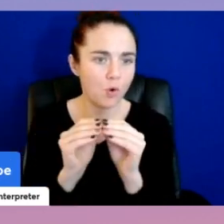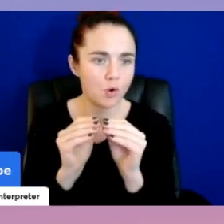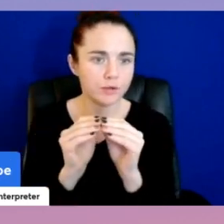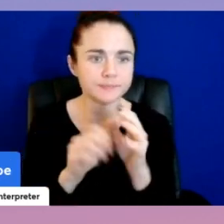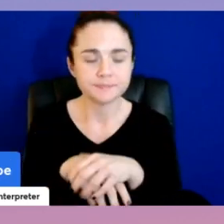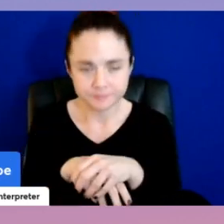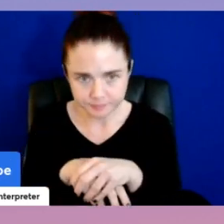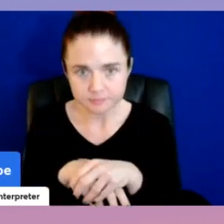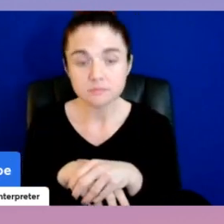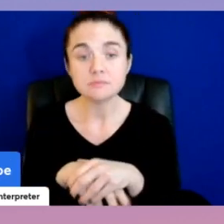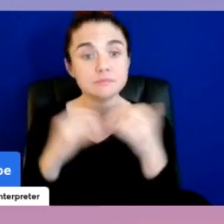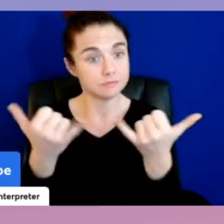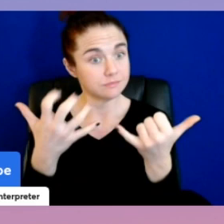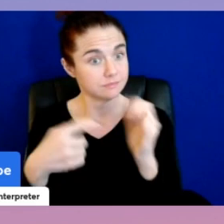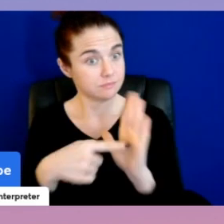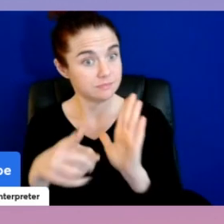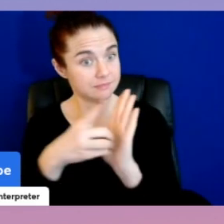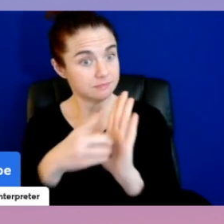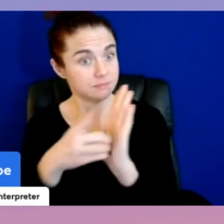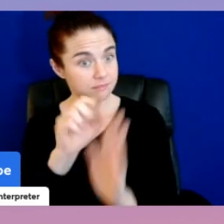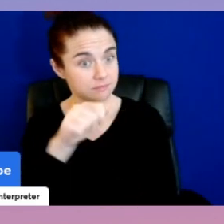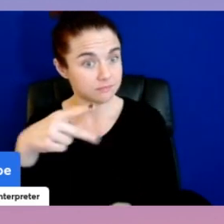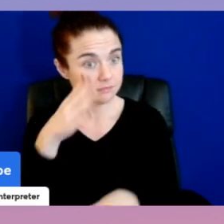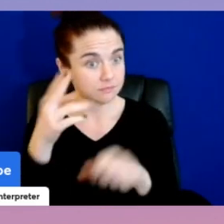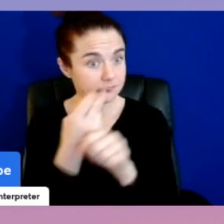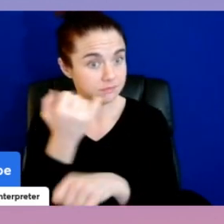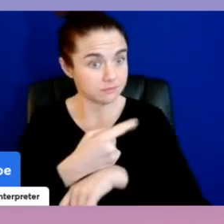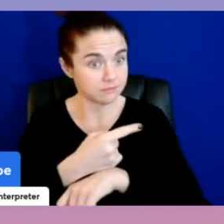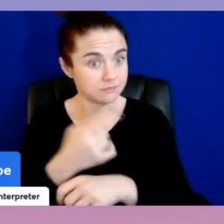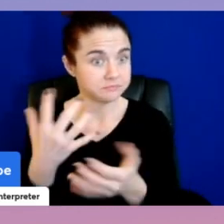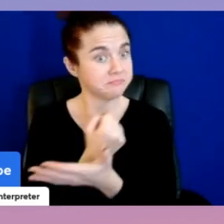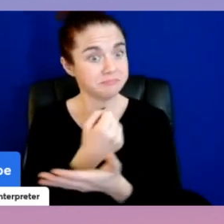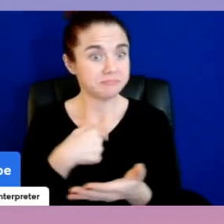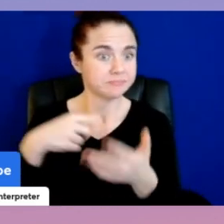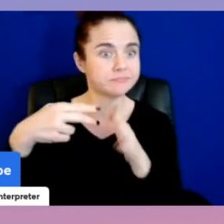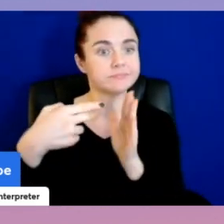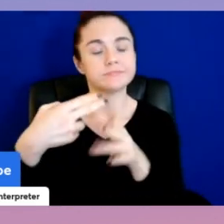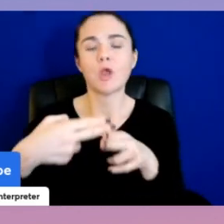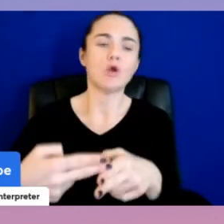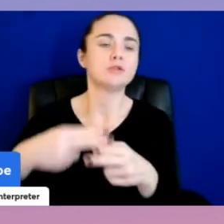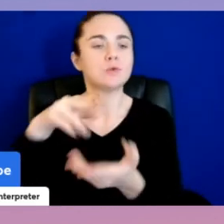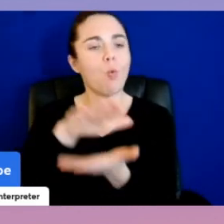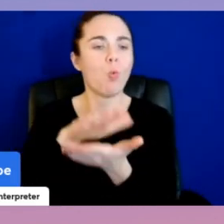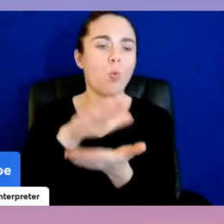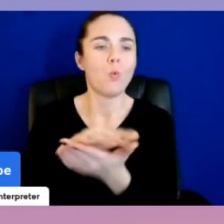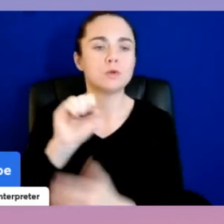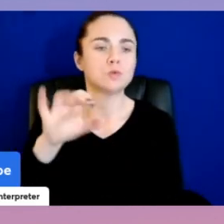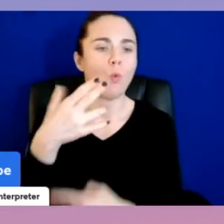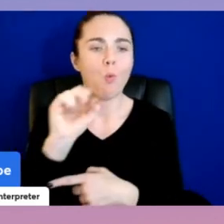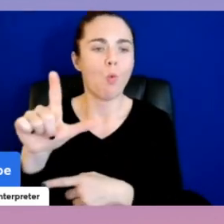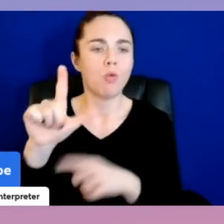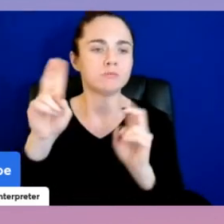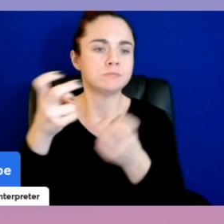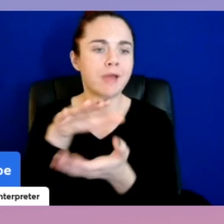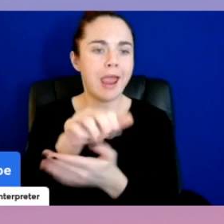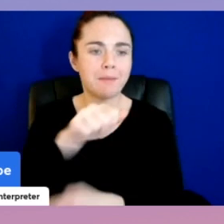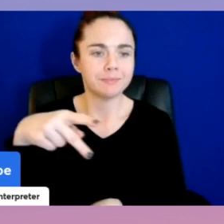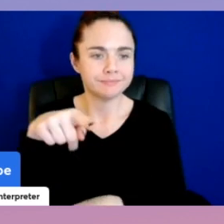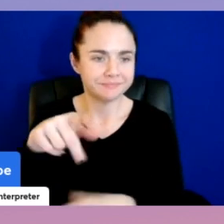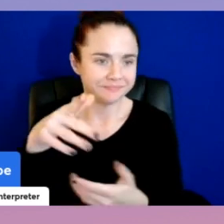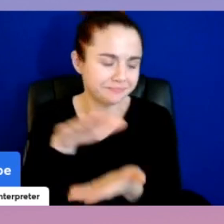look at the app, the demo app that we're going to use today. I call it the school app. And as you might know,